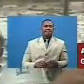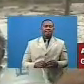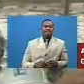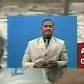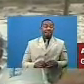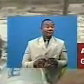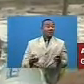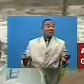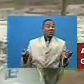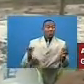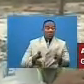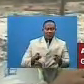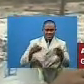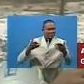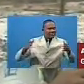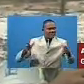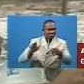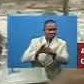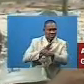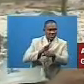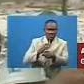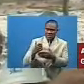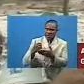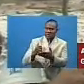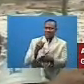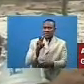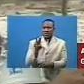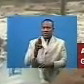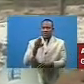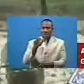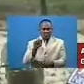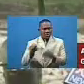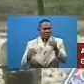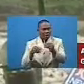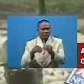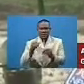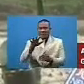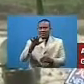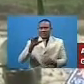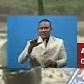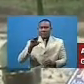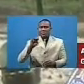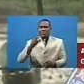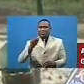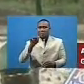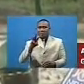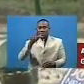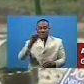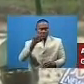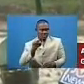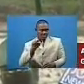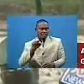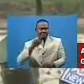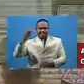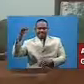is completed, you'll be able to help BRA generate additional 500 megawatts of power to add